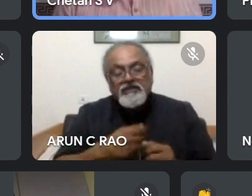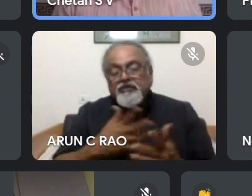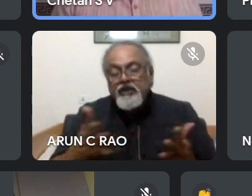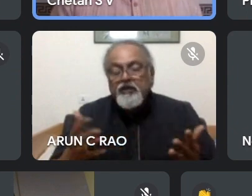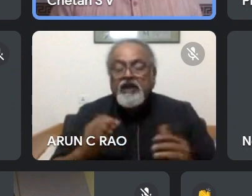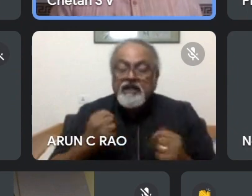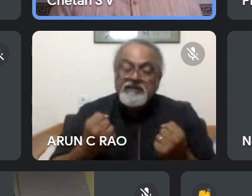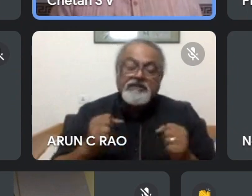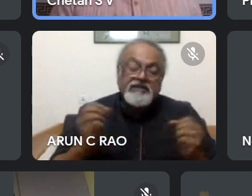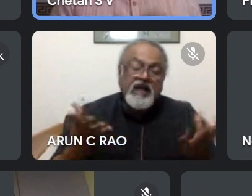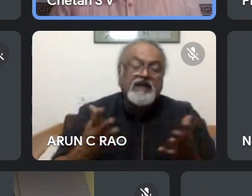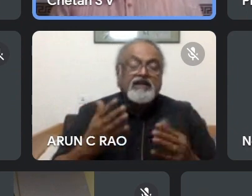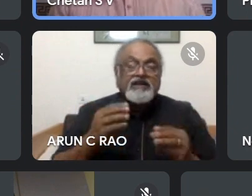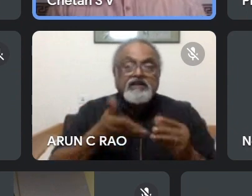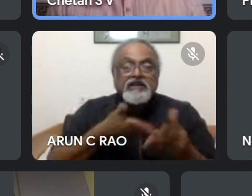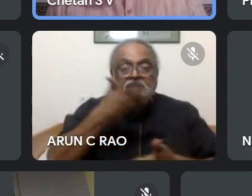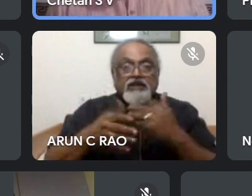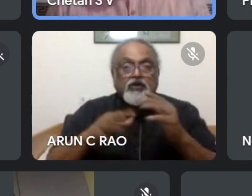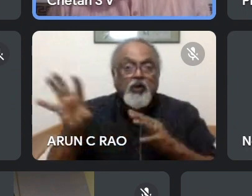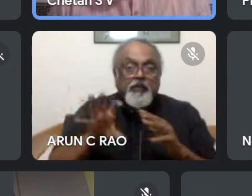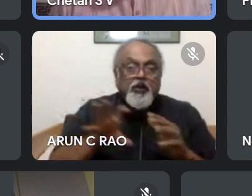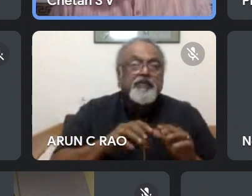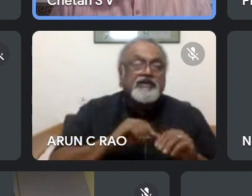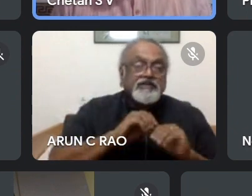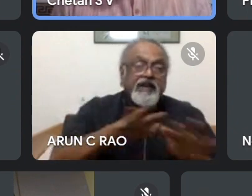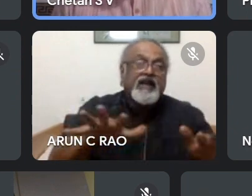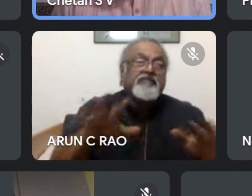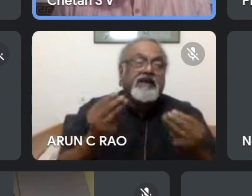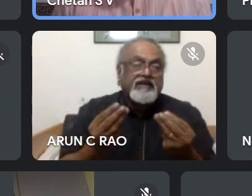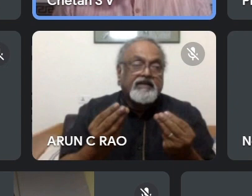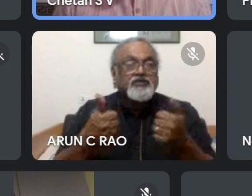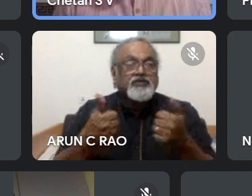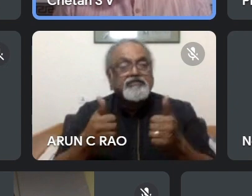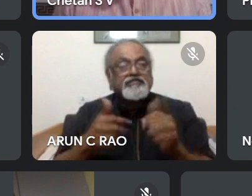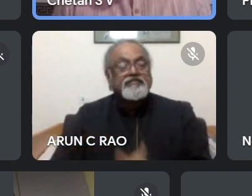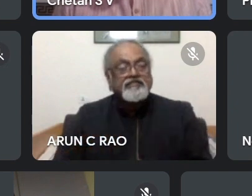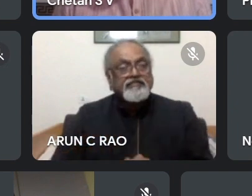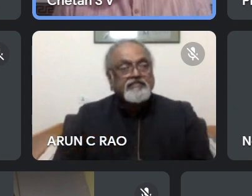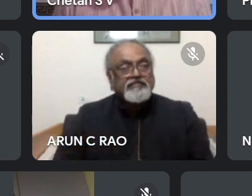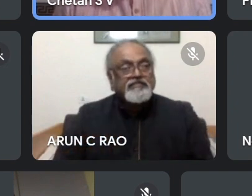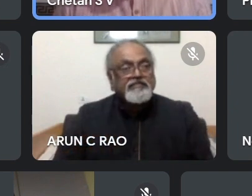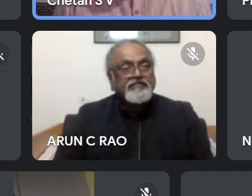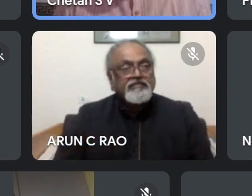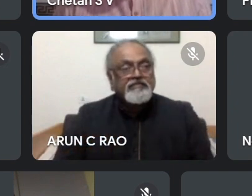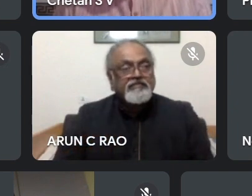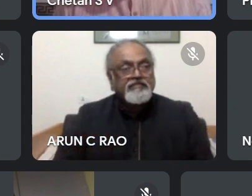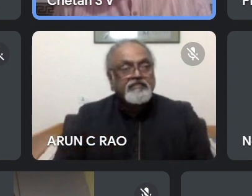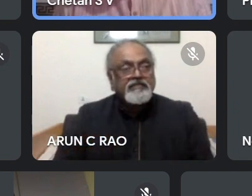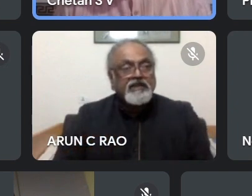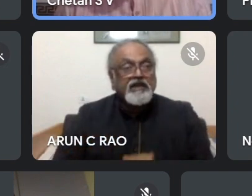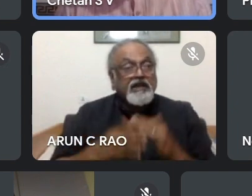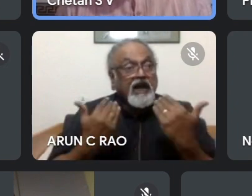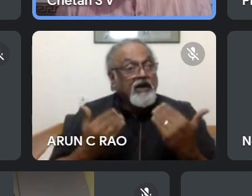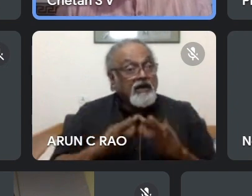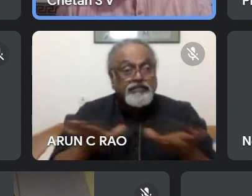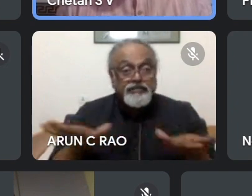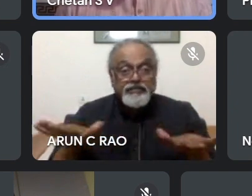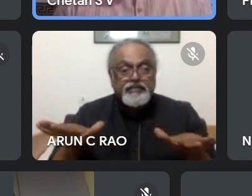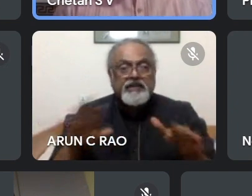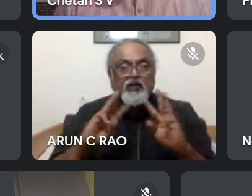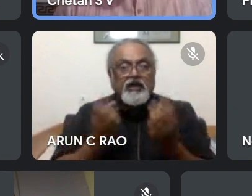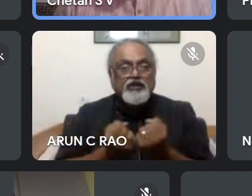off. All right, so we are now at the end of our workshop.